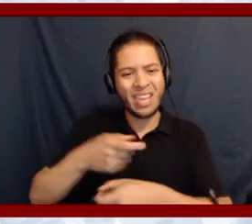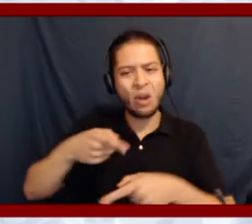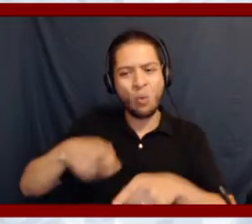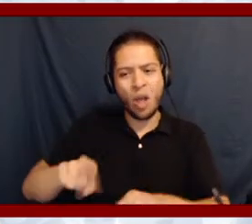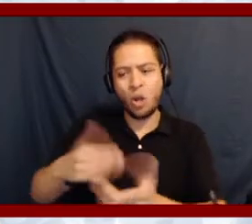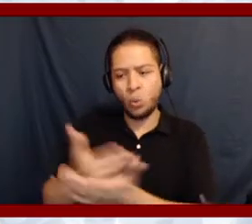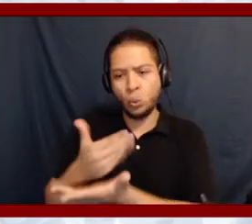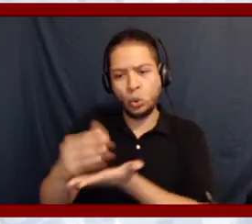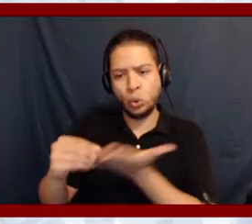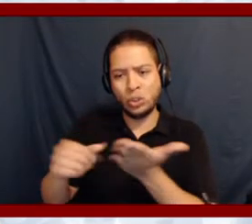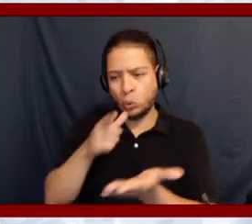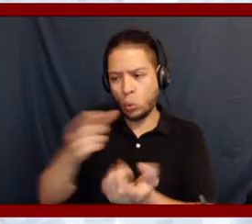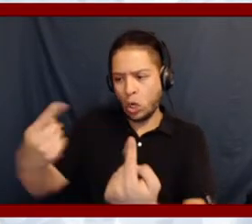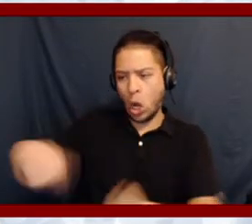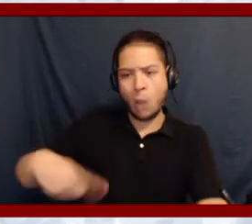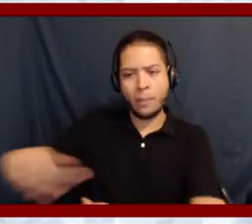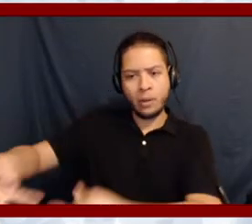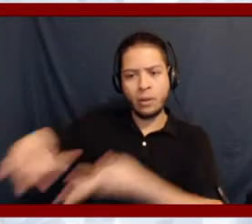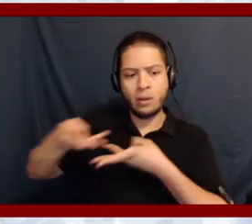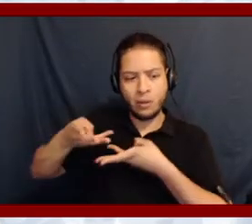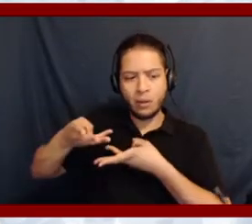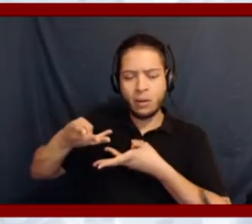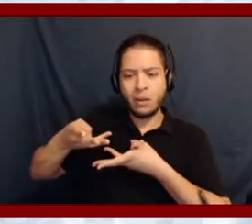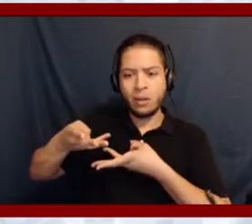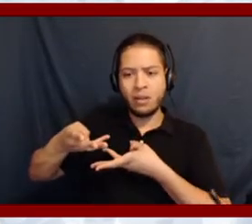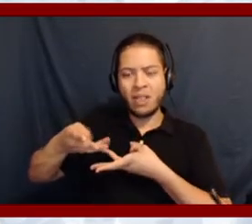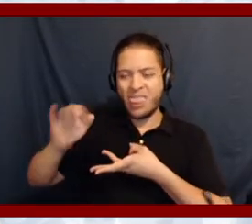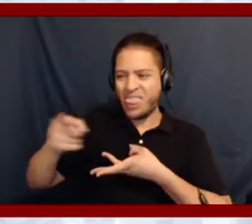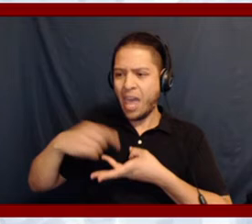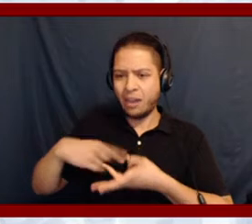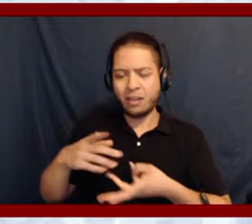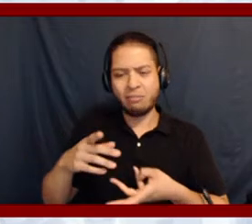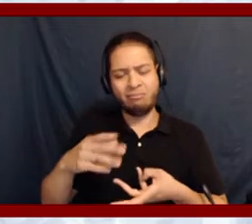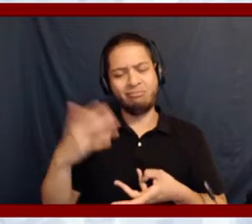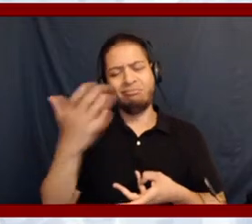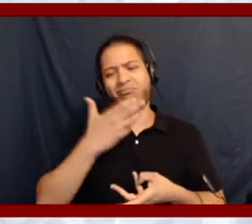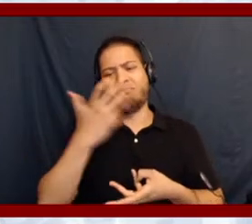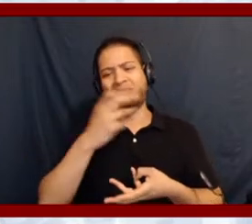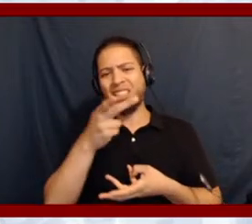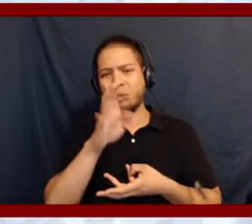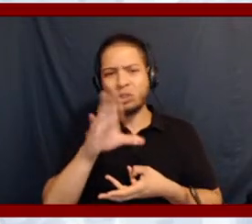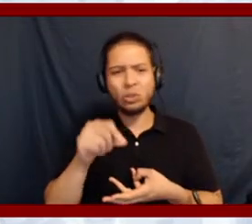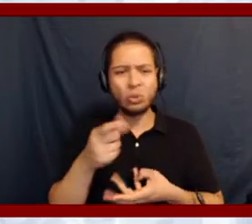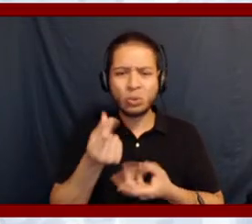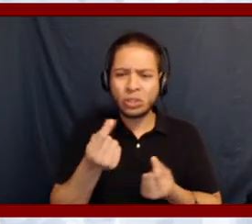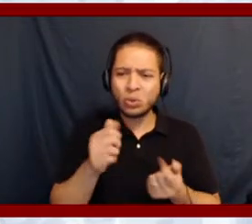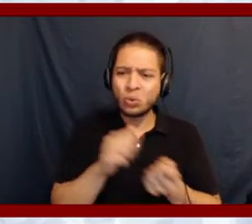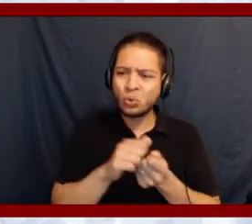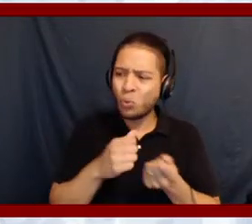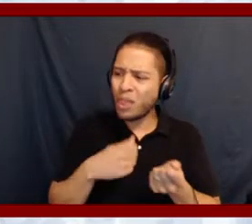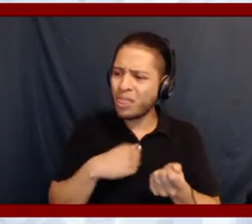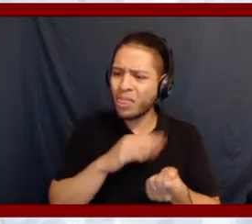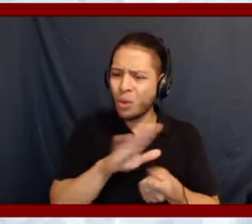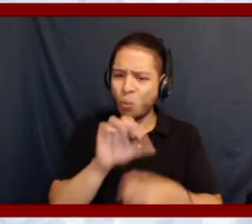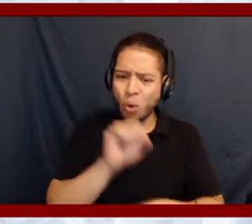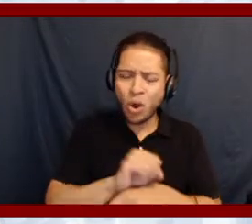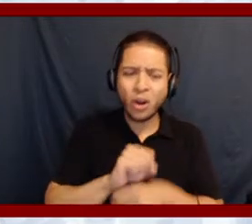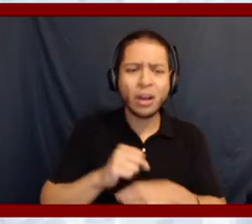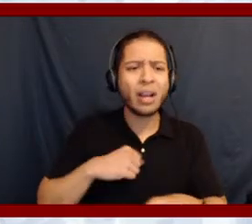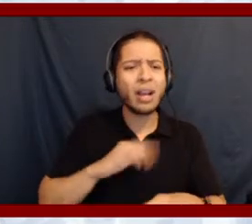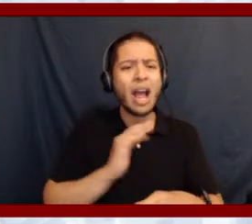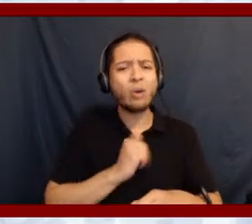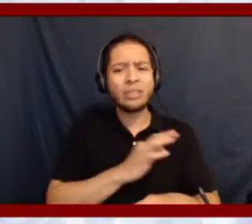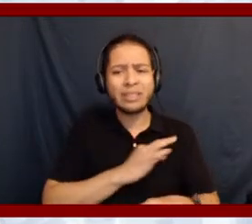sense, it is a monumental achievement what our HBCUs and the presidents and staff and faculty have been able to do.